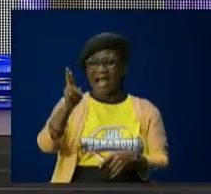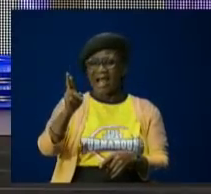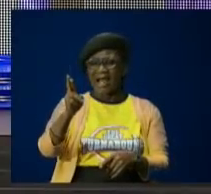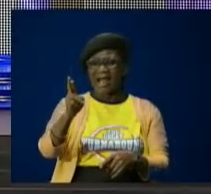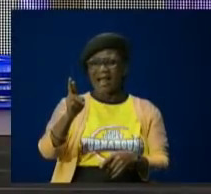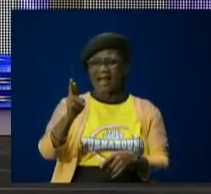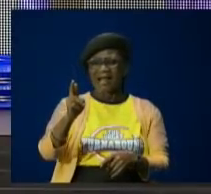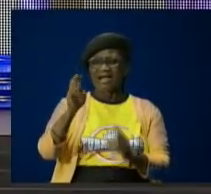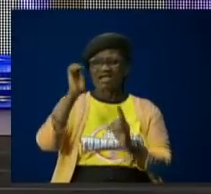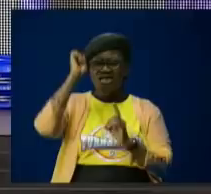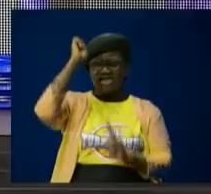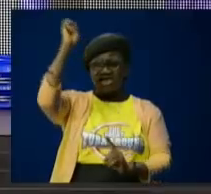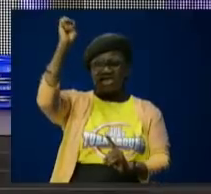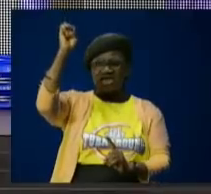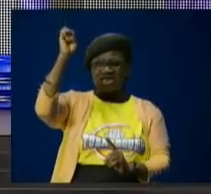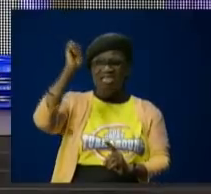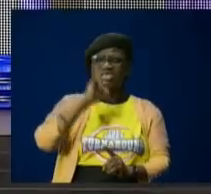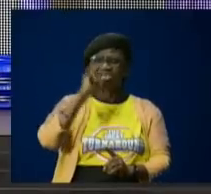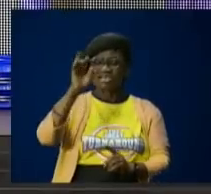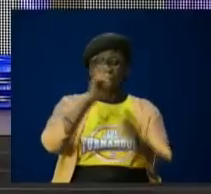he's ready to receive you.